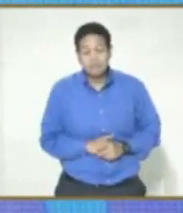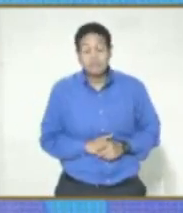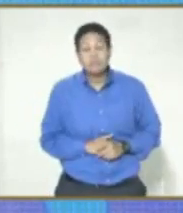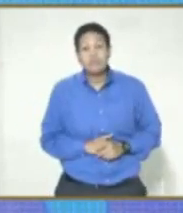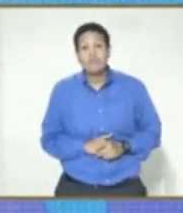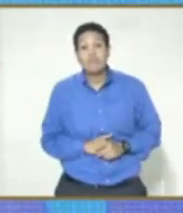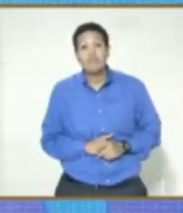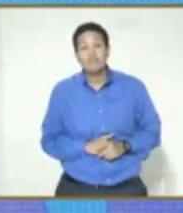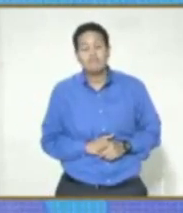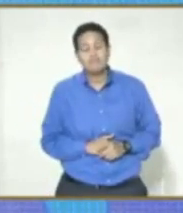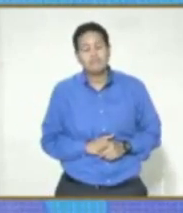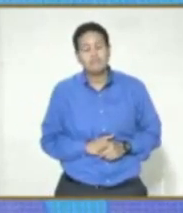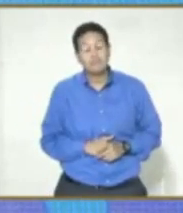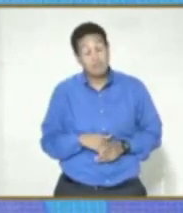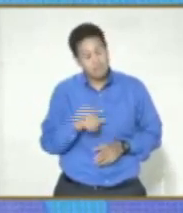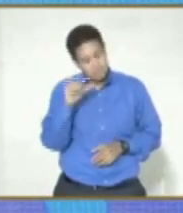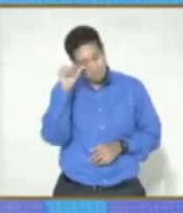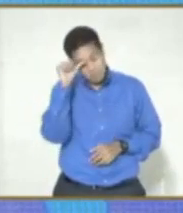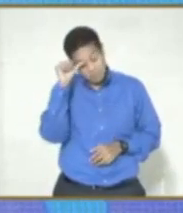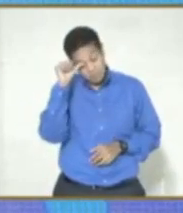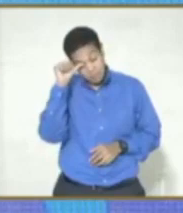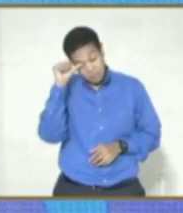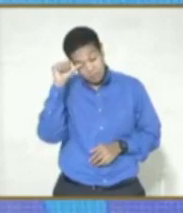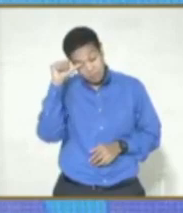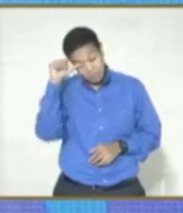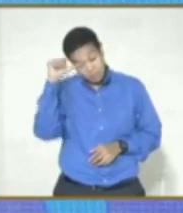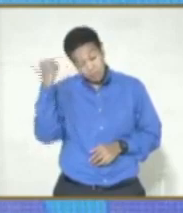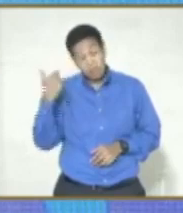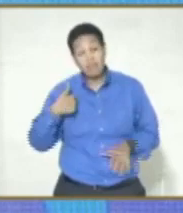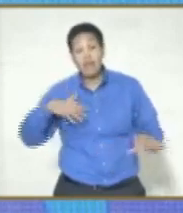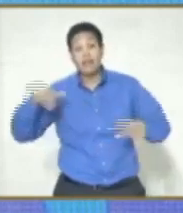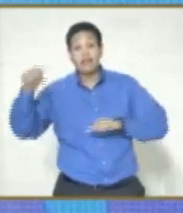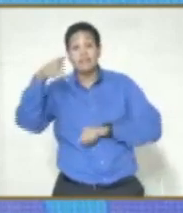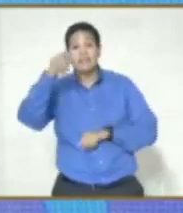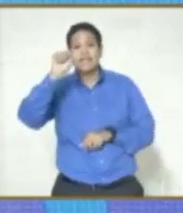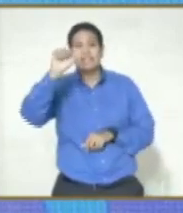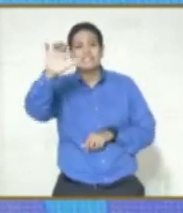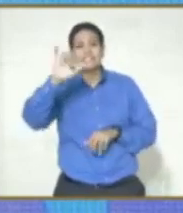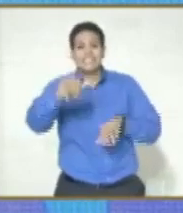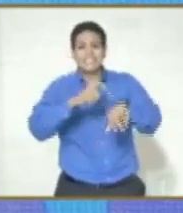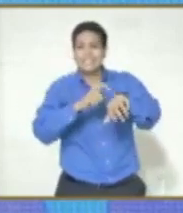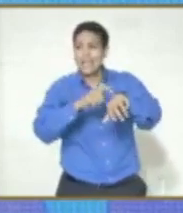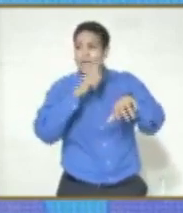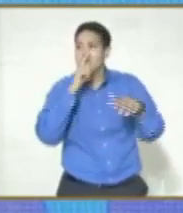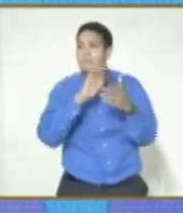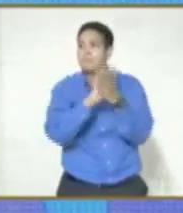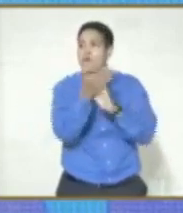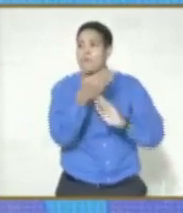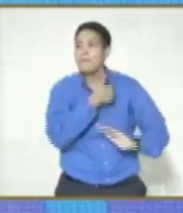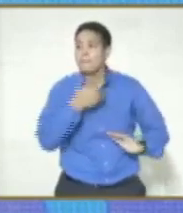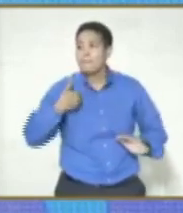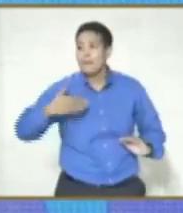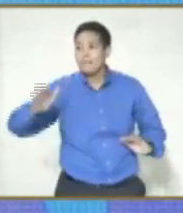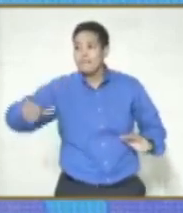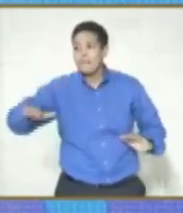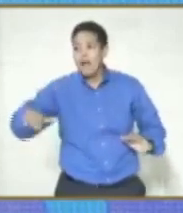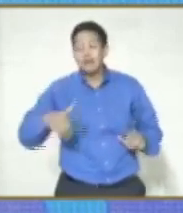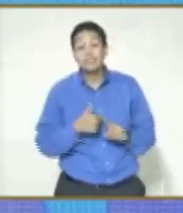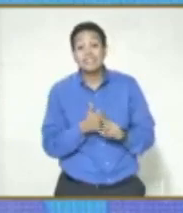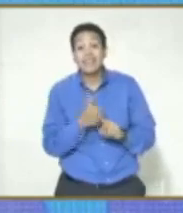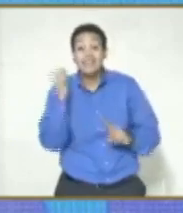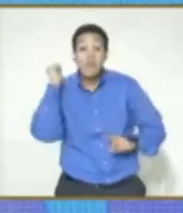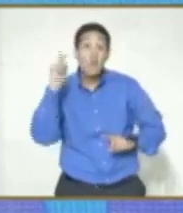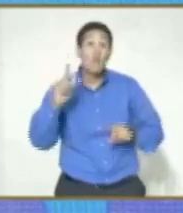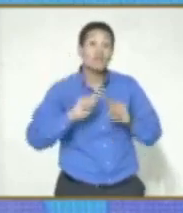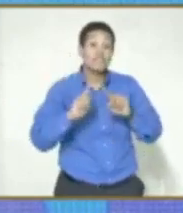the KSAC at the time, went on to become the Member of Parliament. And all the